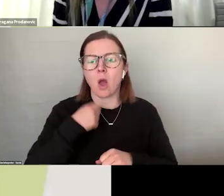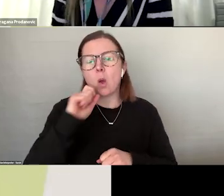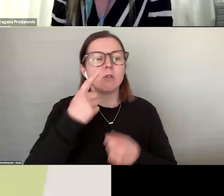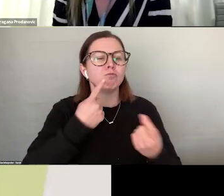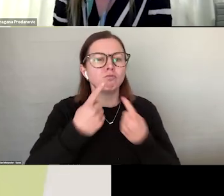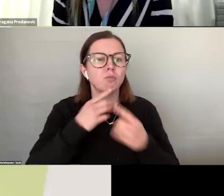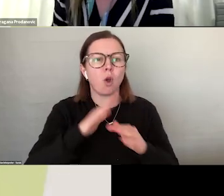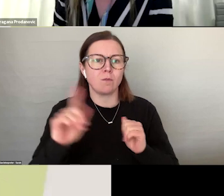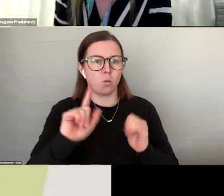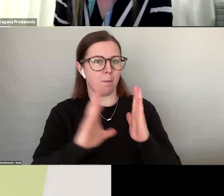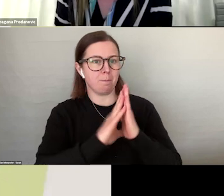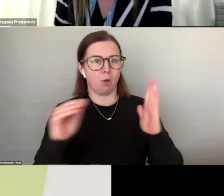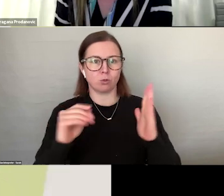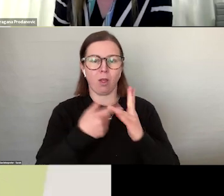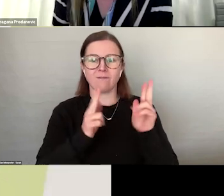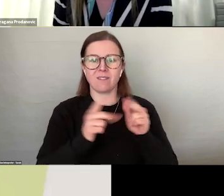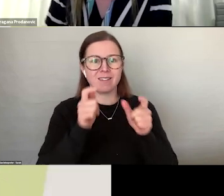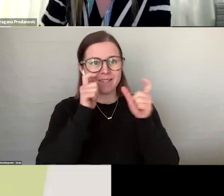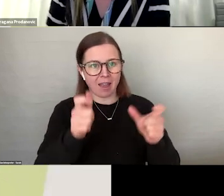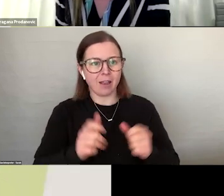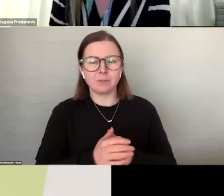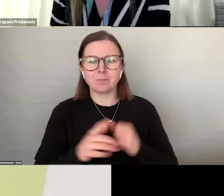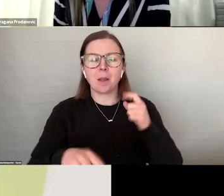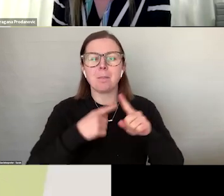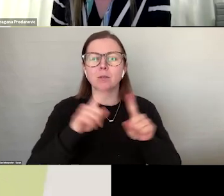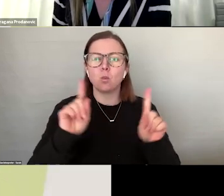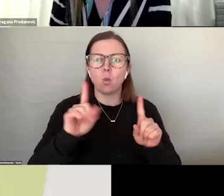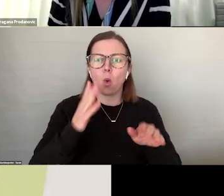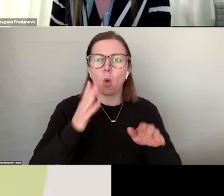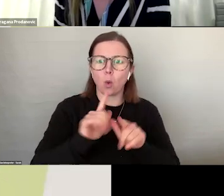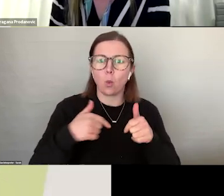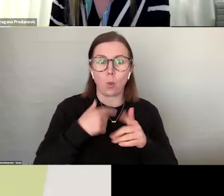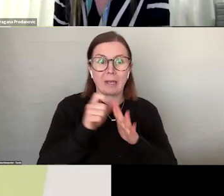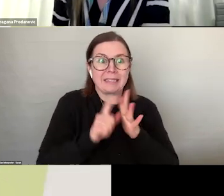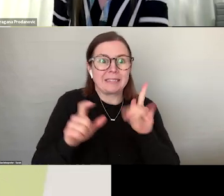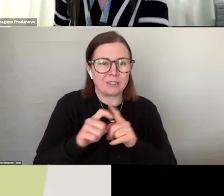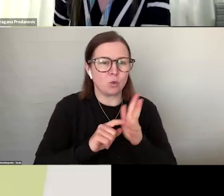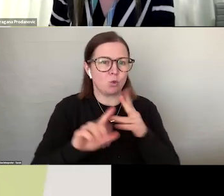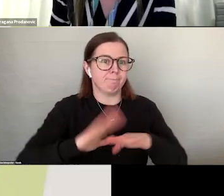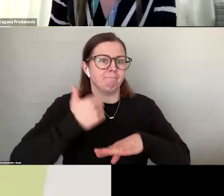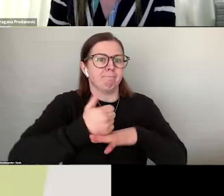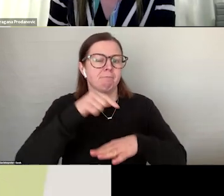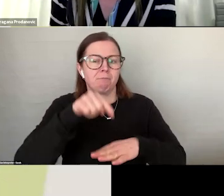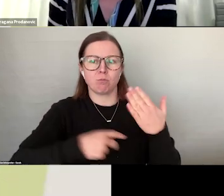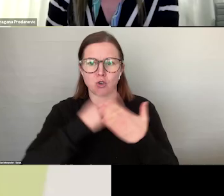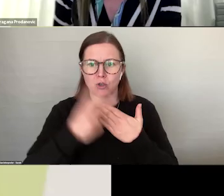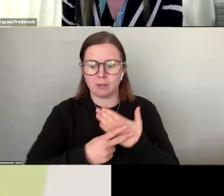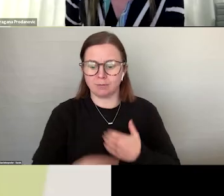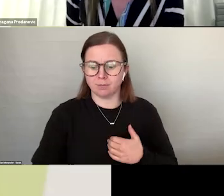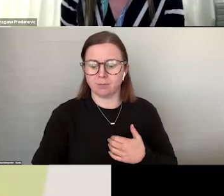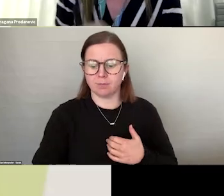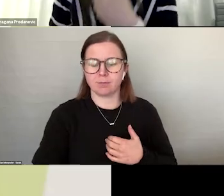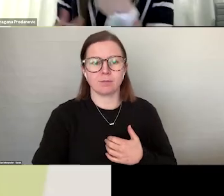what a model of care is and some of the work that we did to put this project together. So why do we do